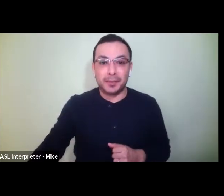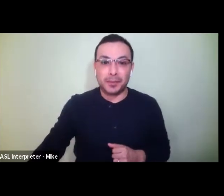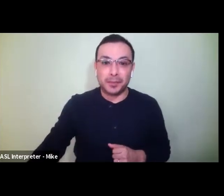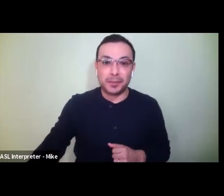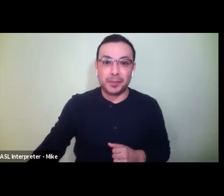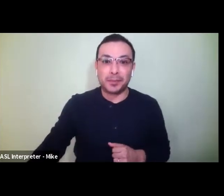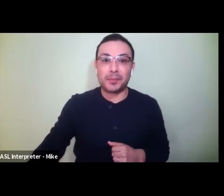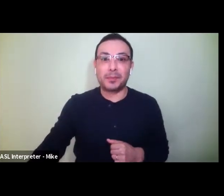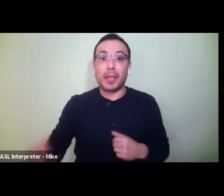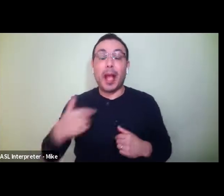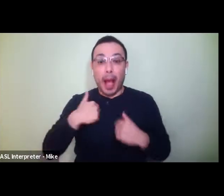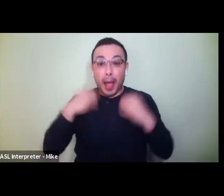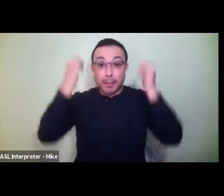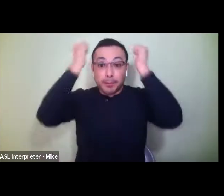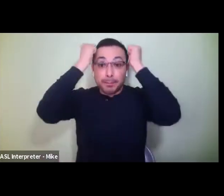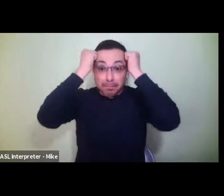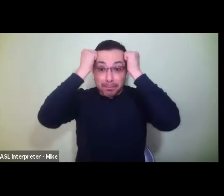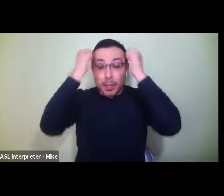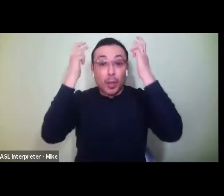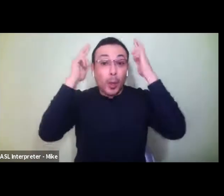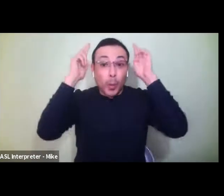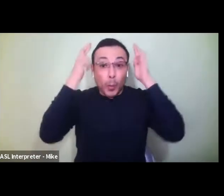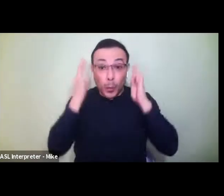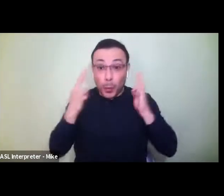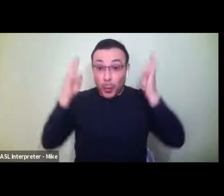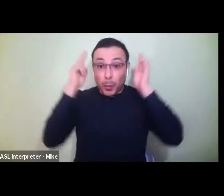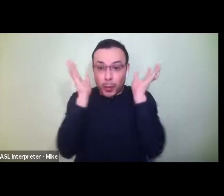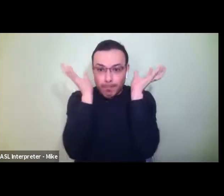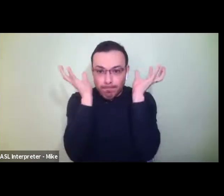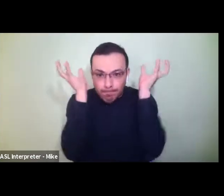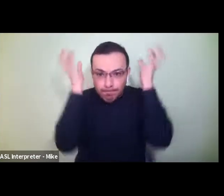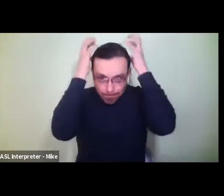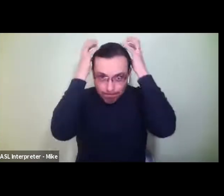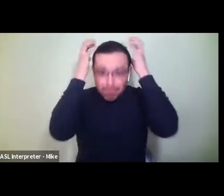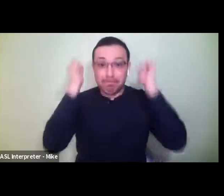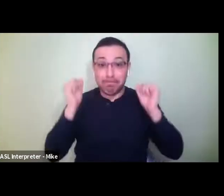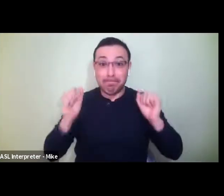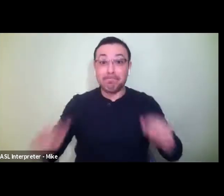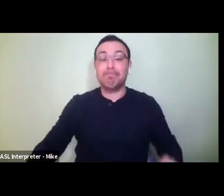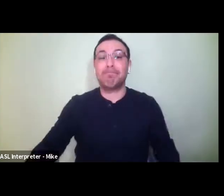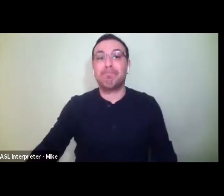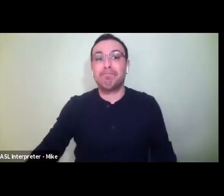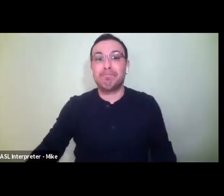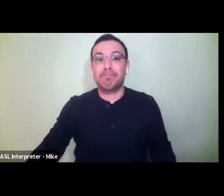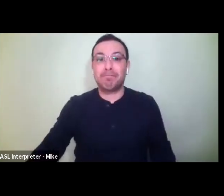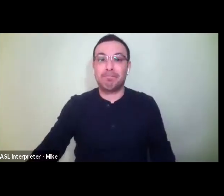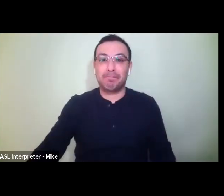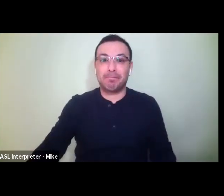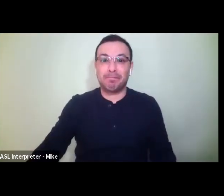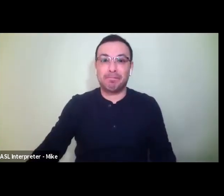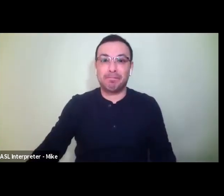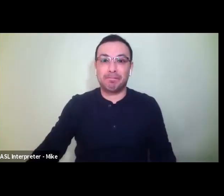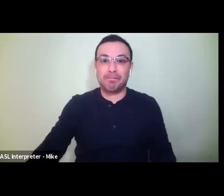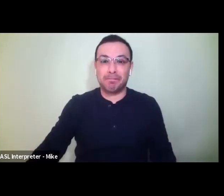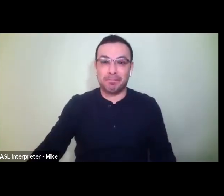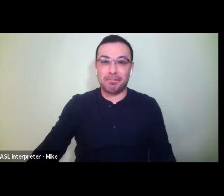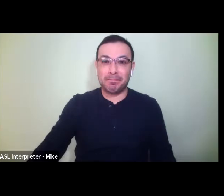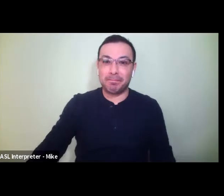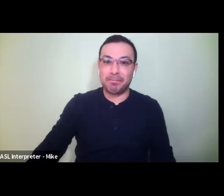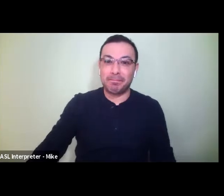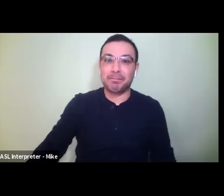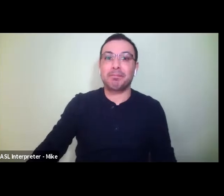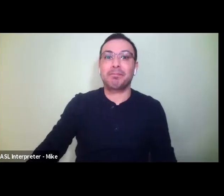my dreadlocks are tucked under. And I'm against the background of an orange